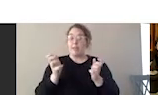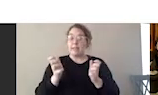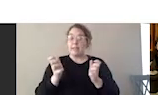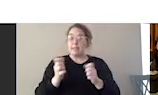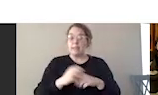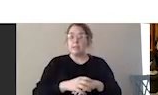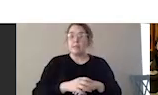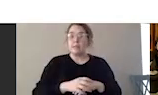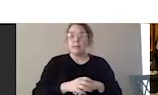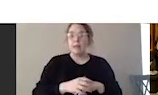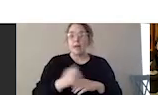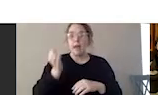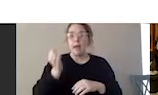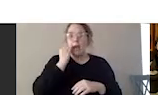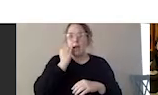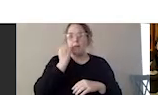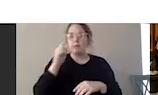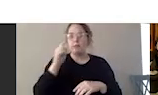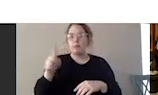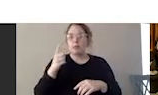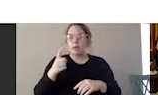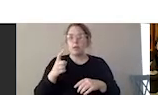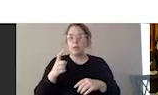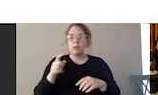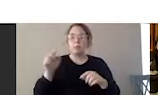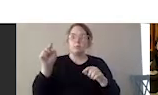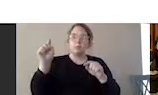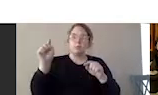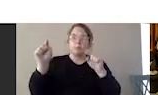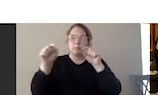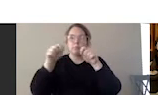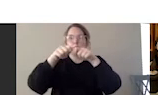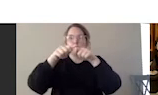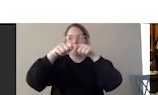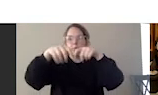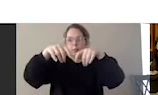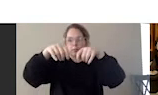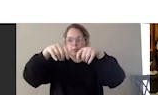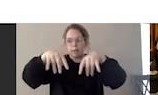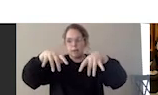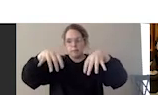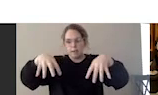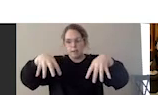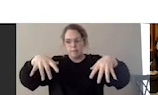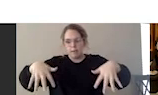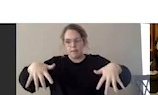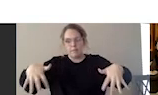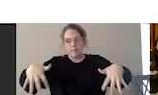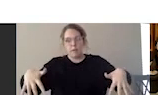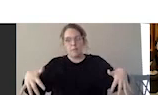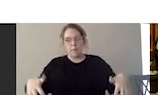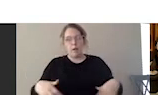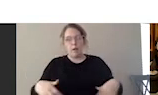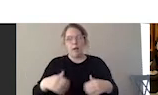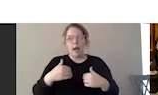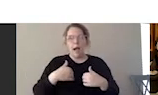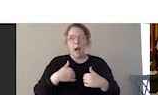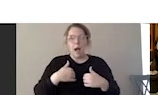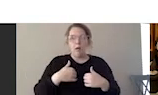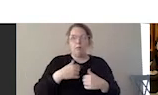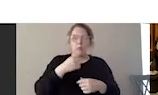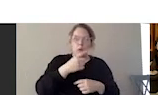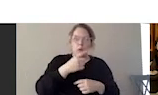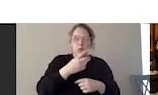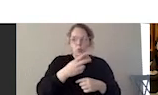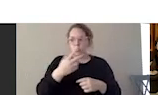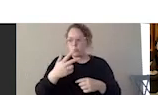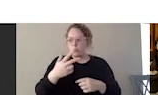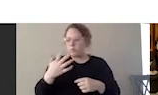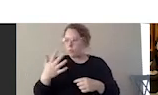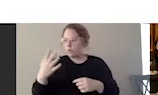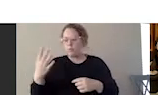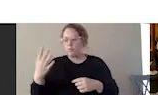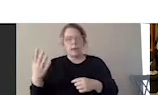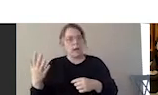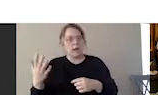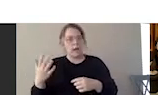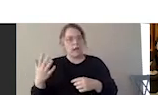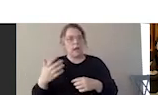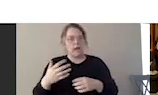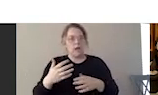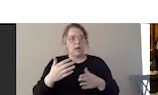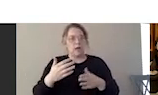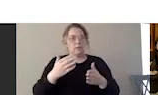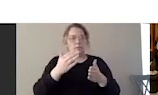that repeatedly here in this model, we would have 1, 2, 3, 4, 5 passages that